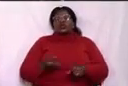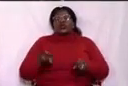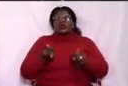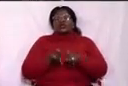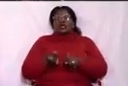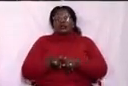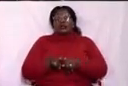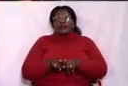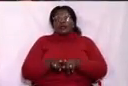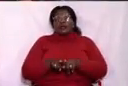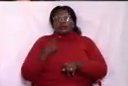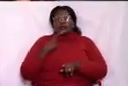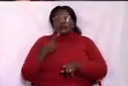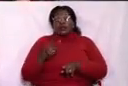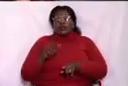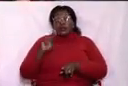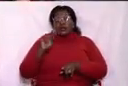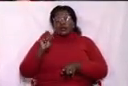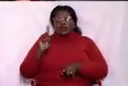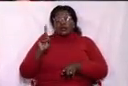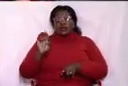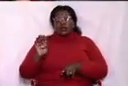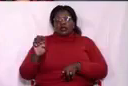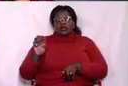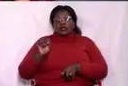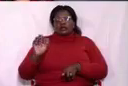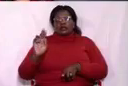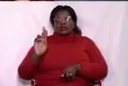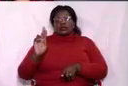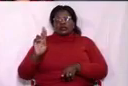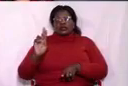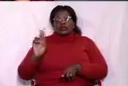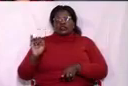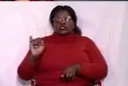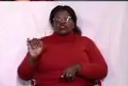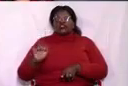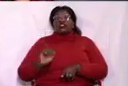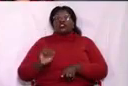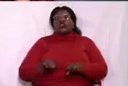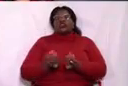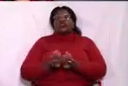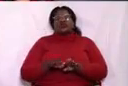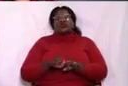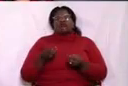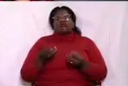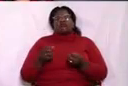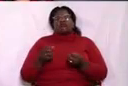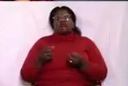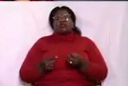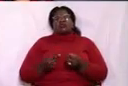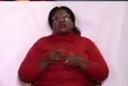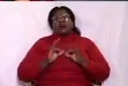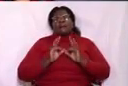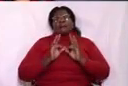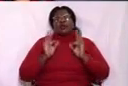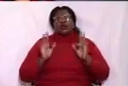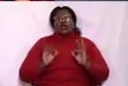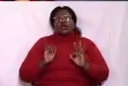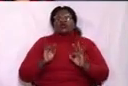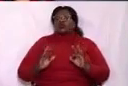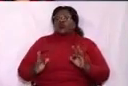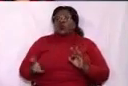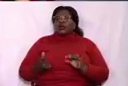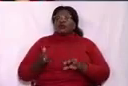said, Ndeshi creates excellent stuff. So if you if you want to be the lucky winner of one of her